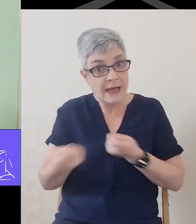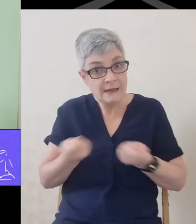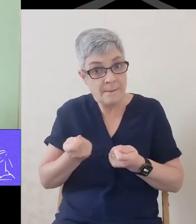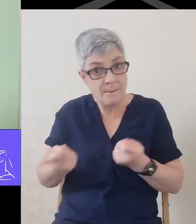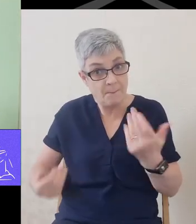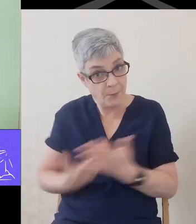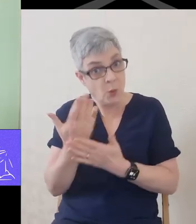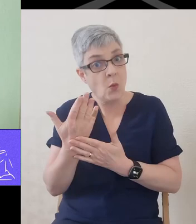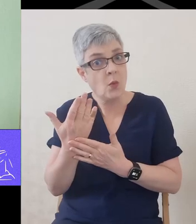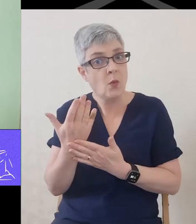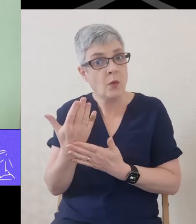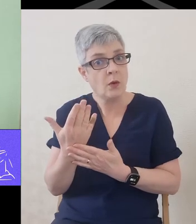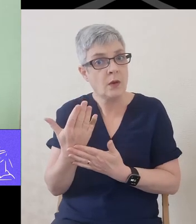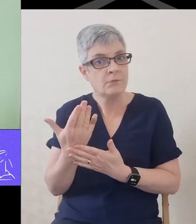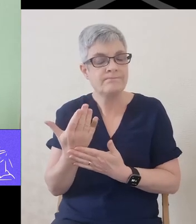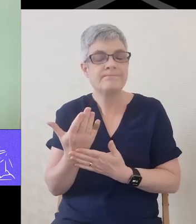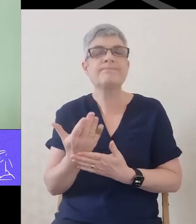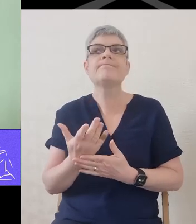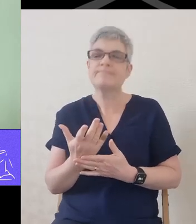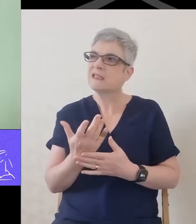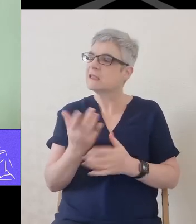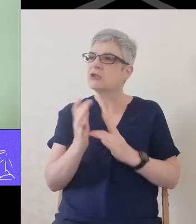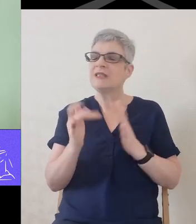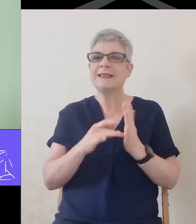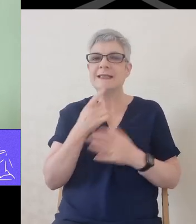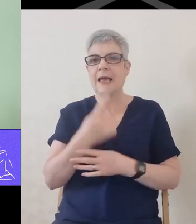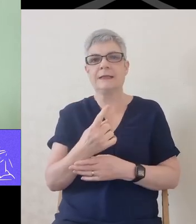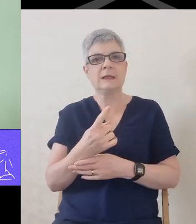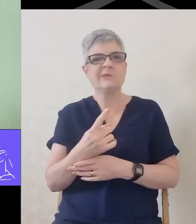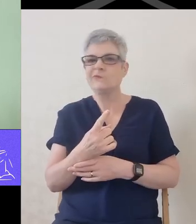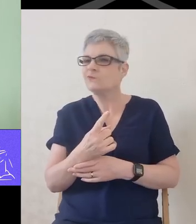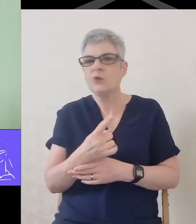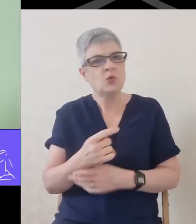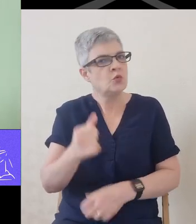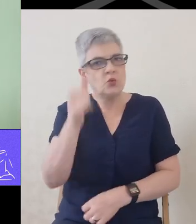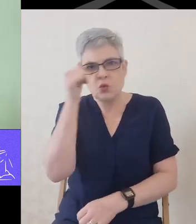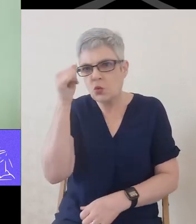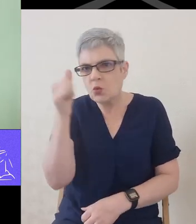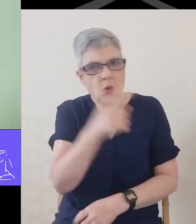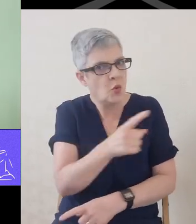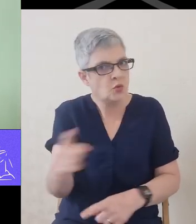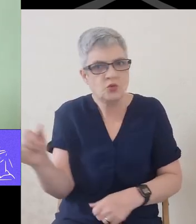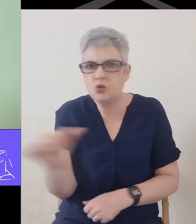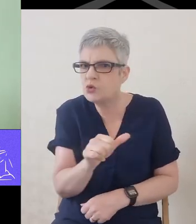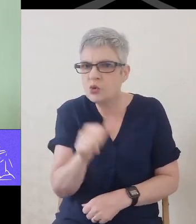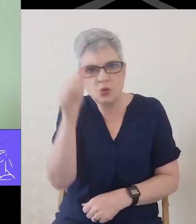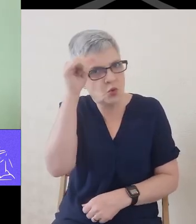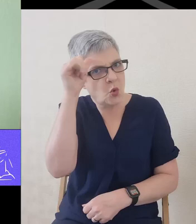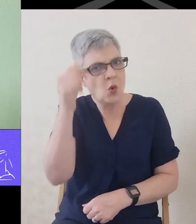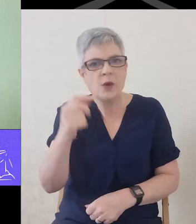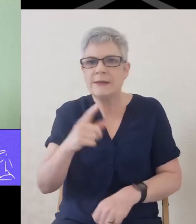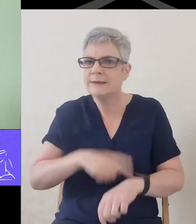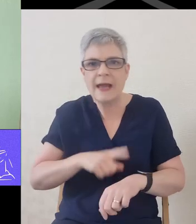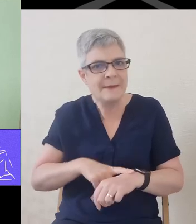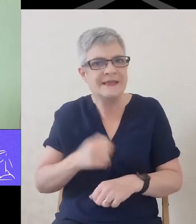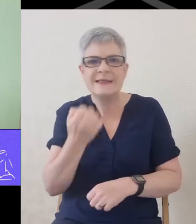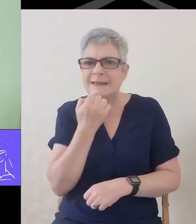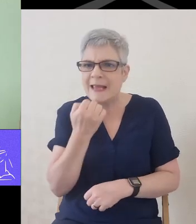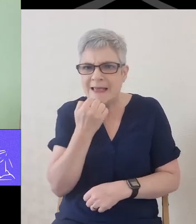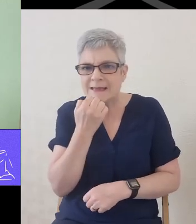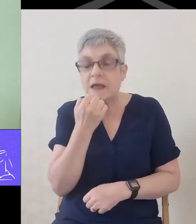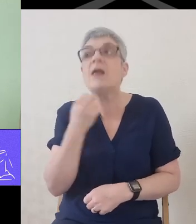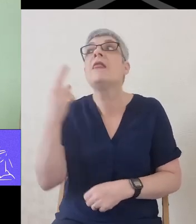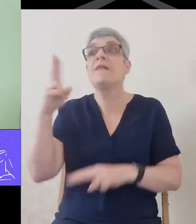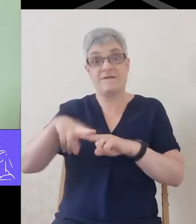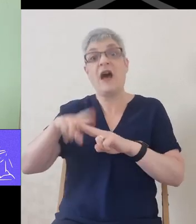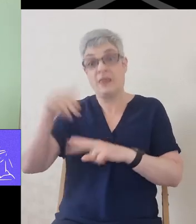Israel? He said to them, It is not for you to know the times and dates the Father has set by